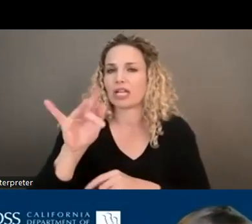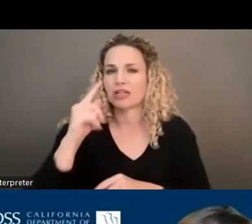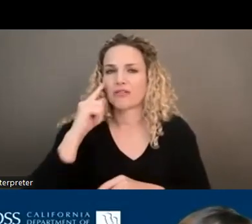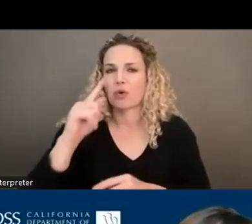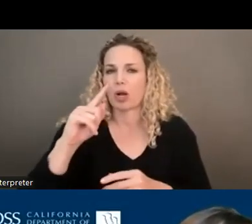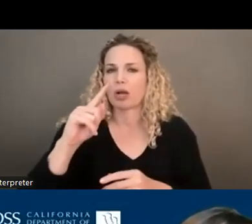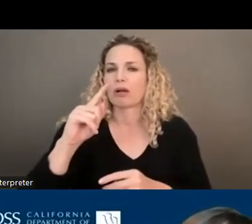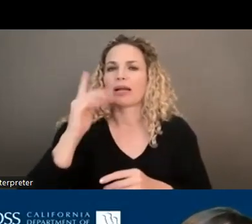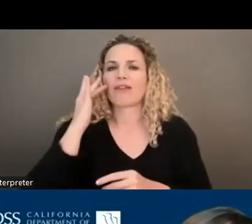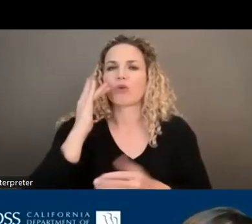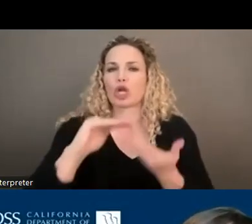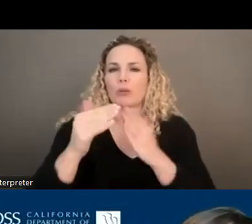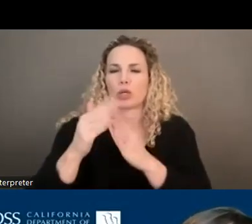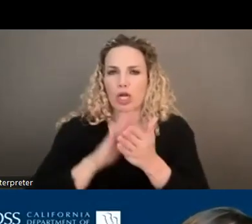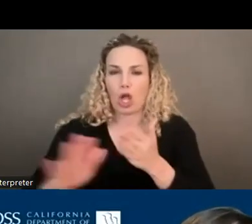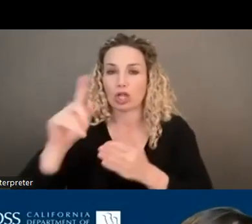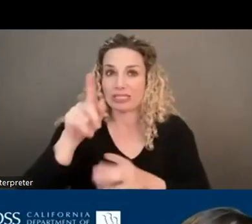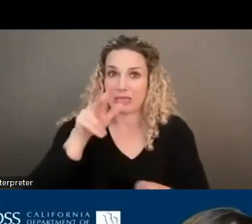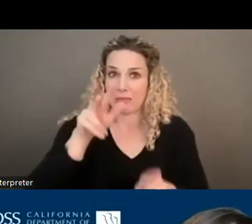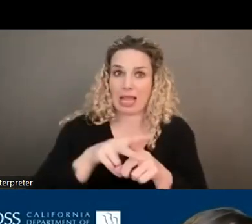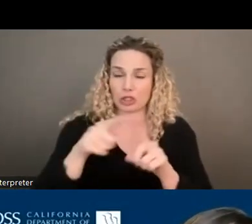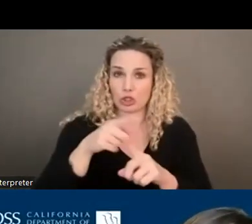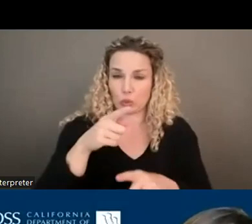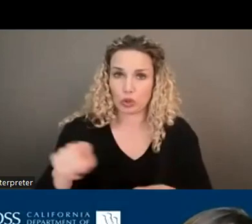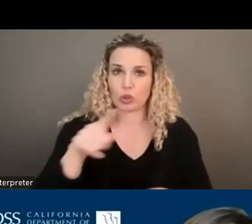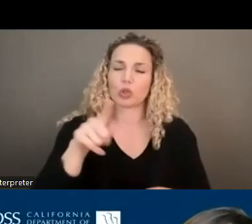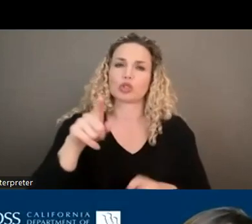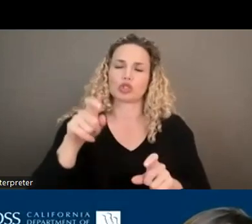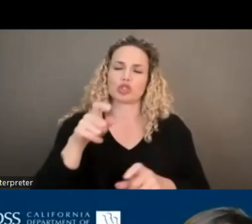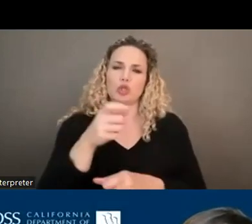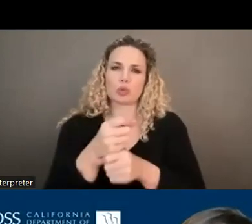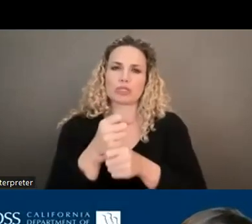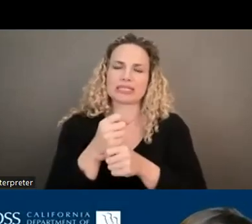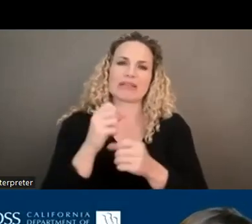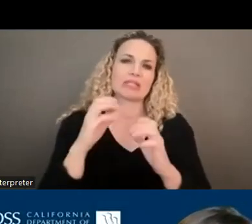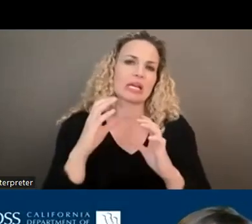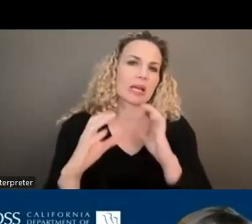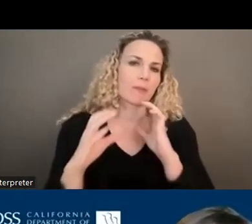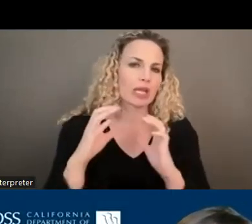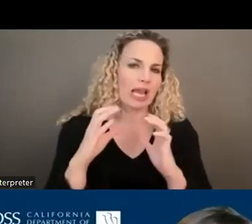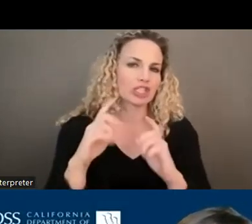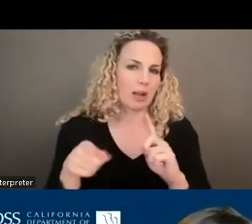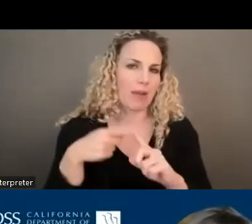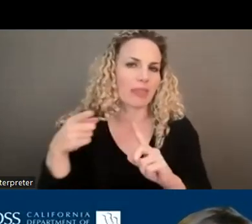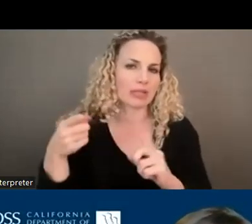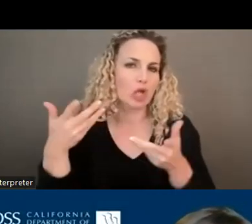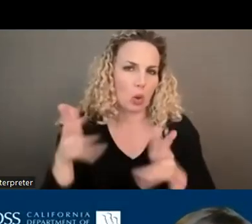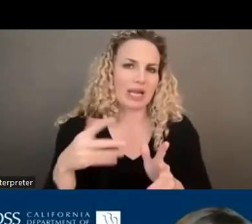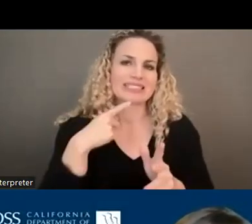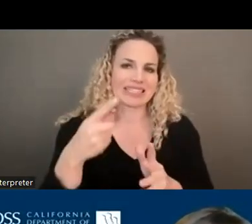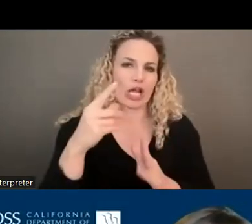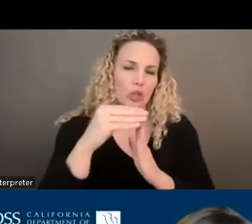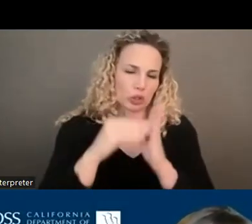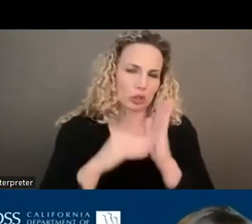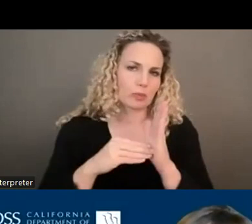Colleges. If this applies to you, you should have received communication already telling you to complete the ARPA